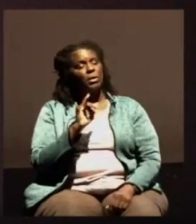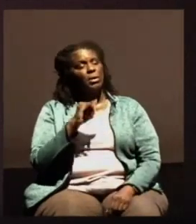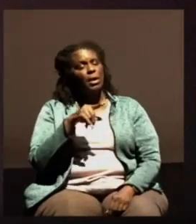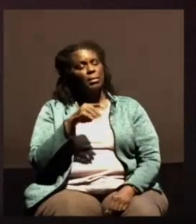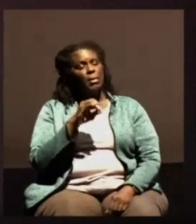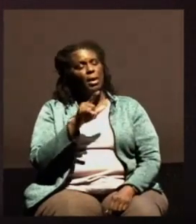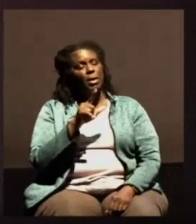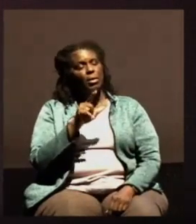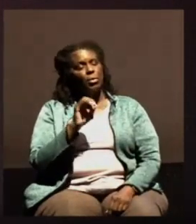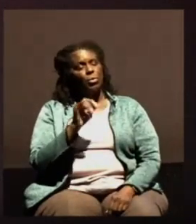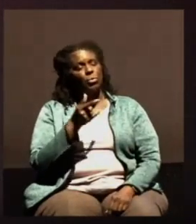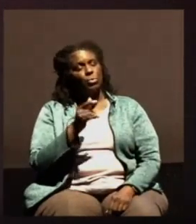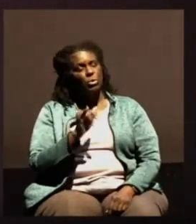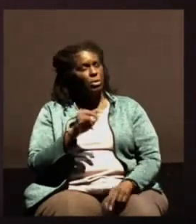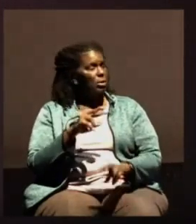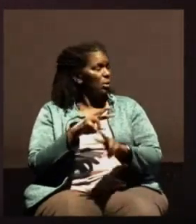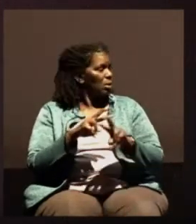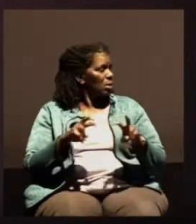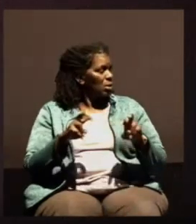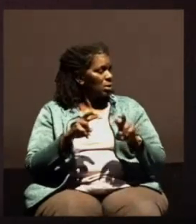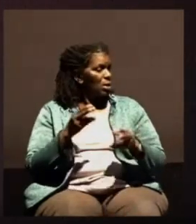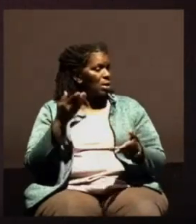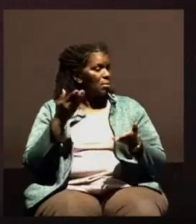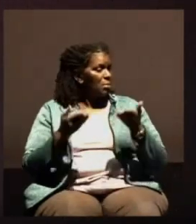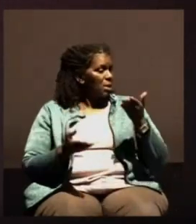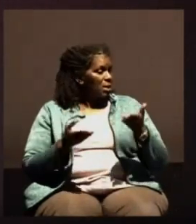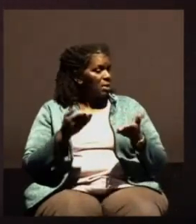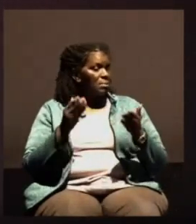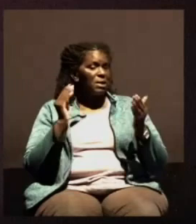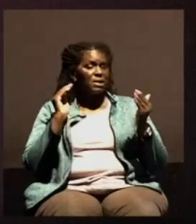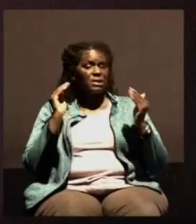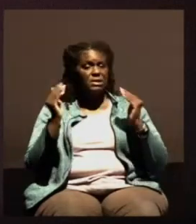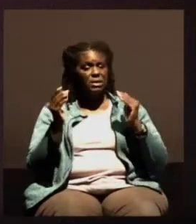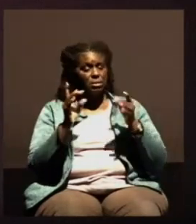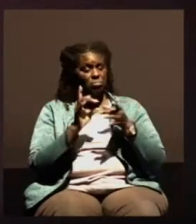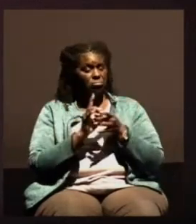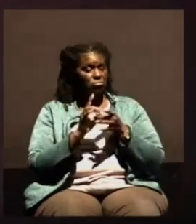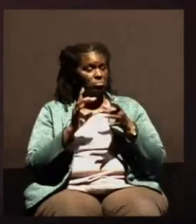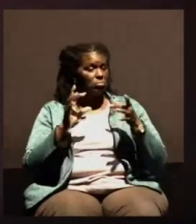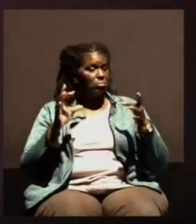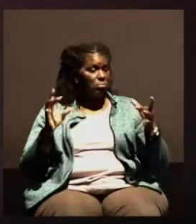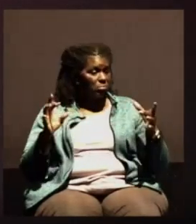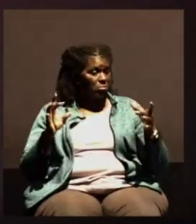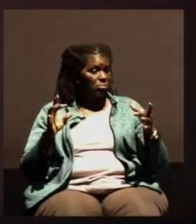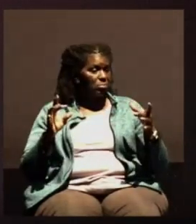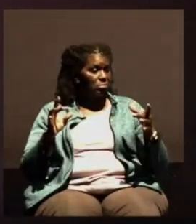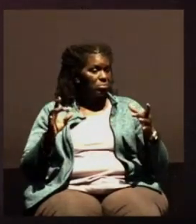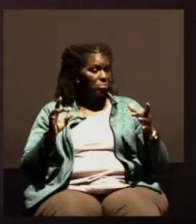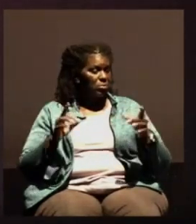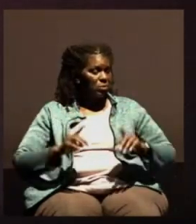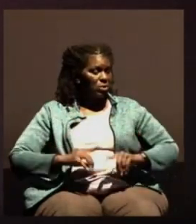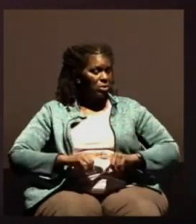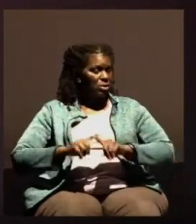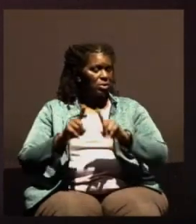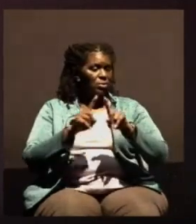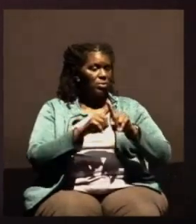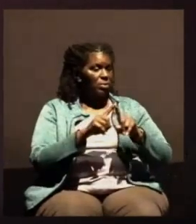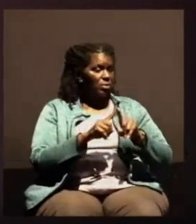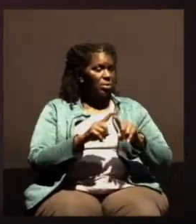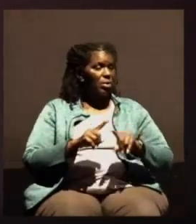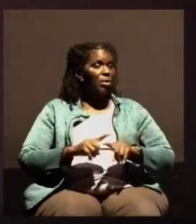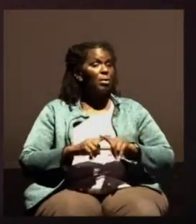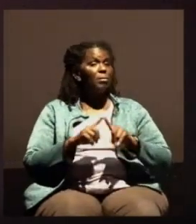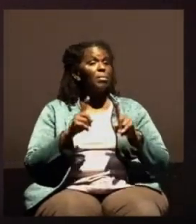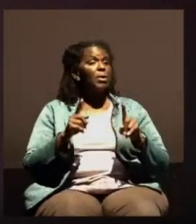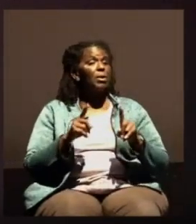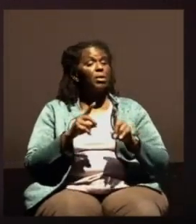and they might seem like disconnected due to the mist that's covering them. And I think